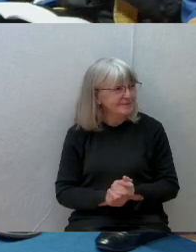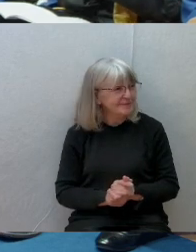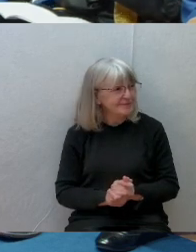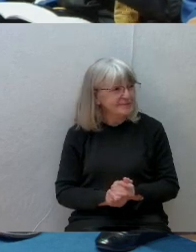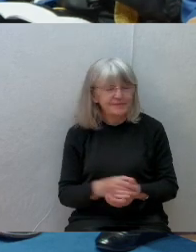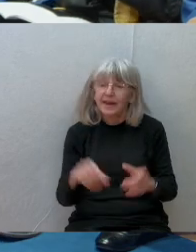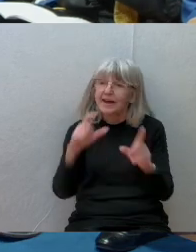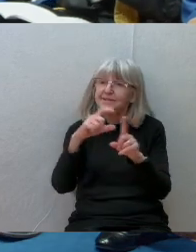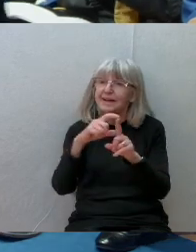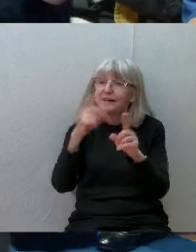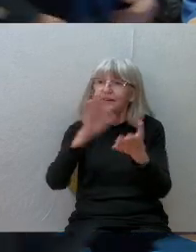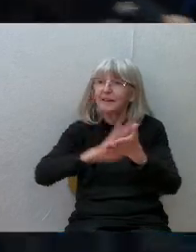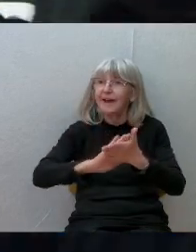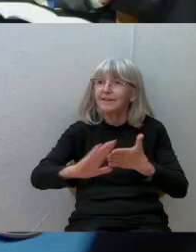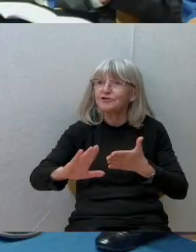Daniel Henry.